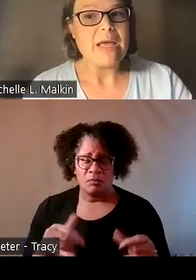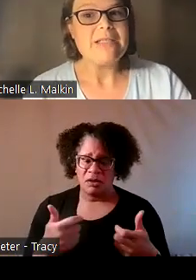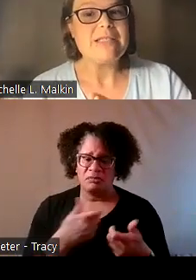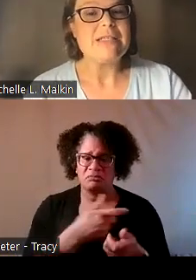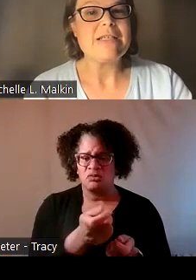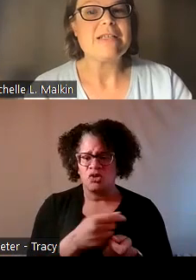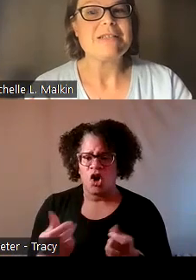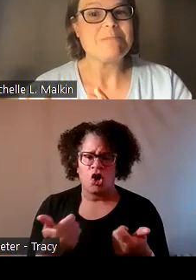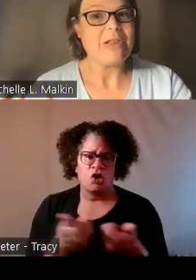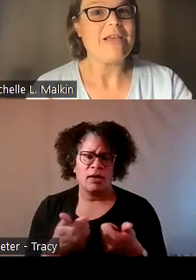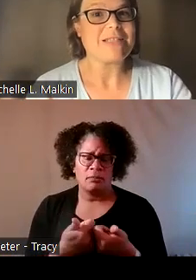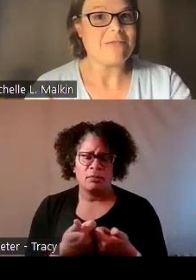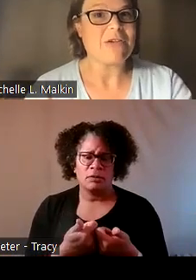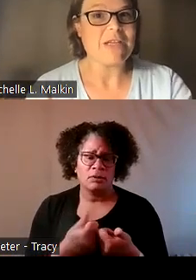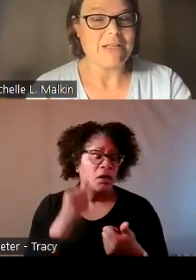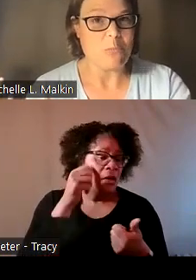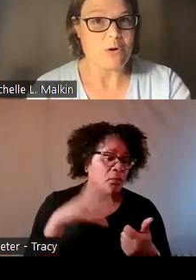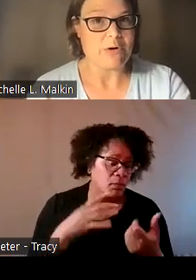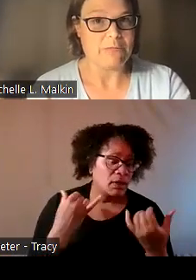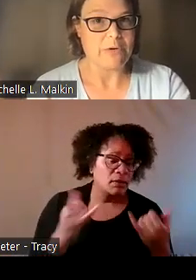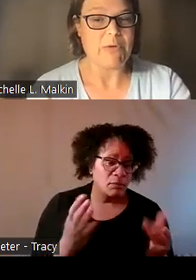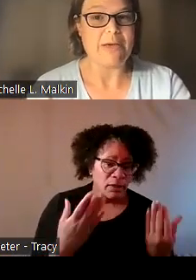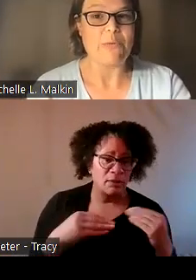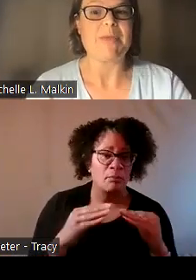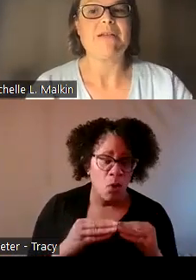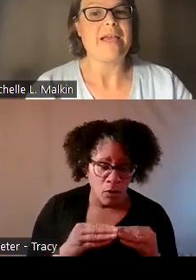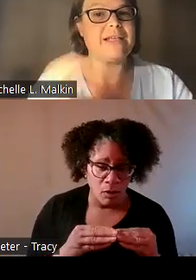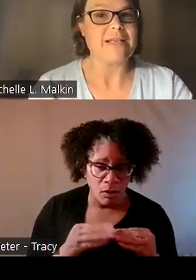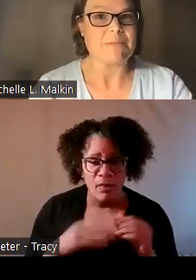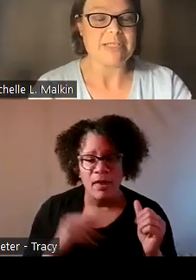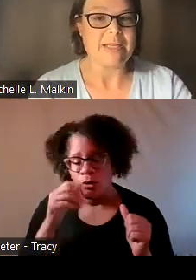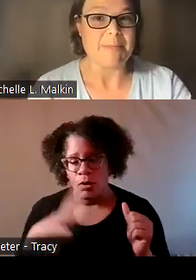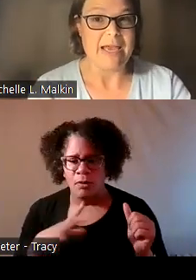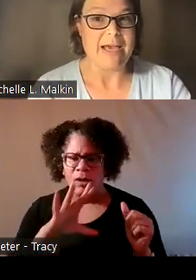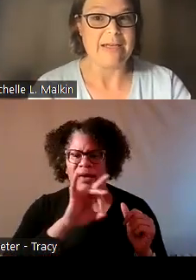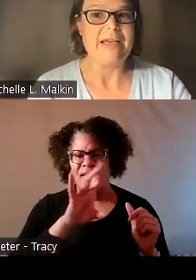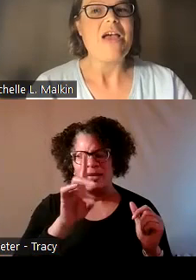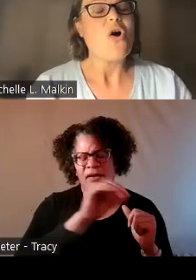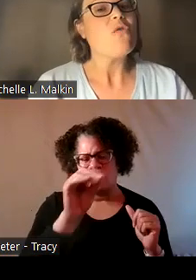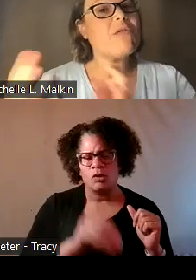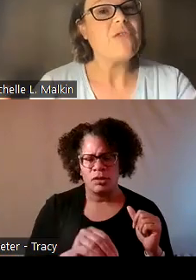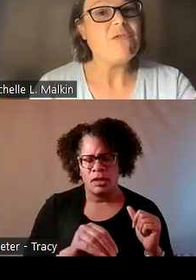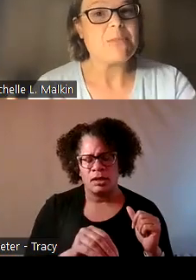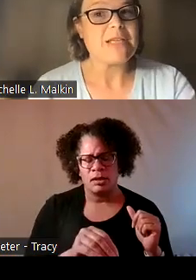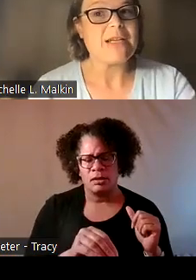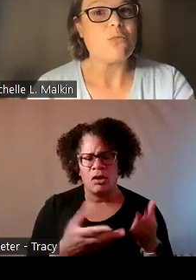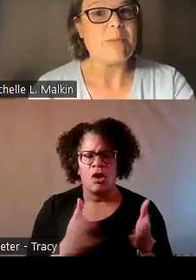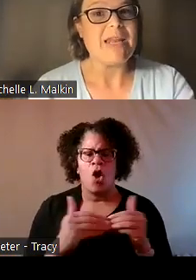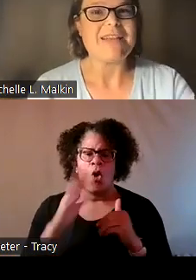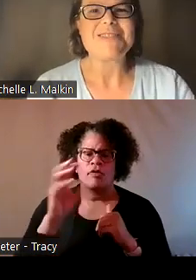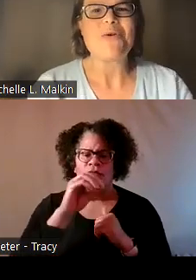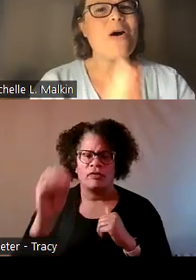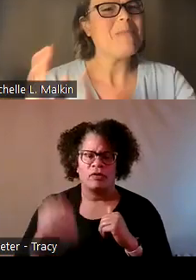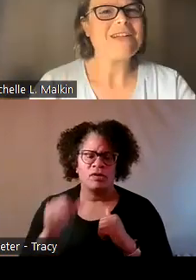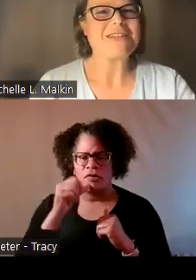while men did play significantly more frequently than women, 87% of the men had, over 50% of the women